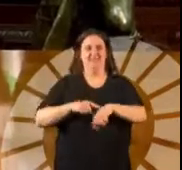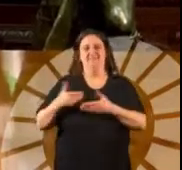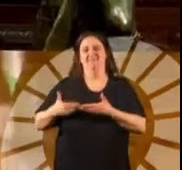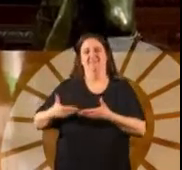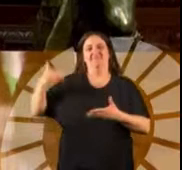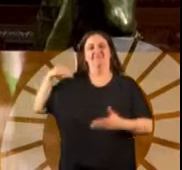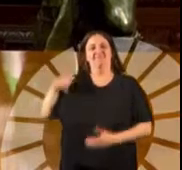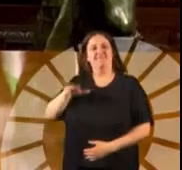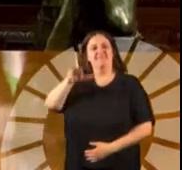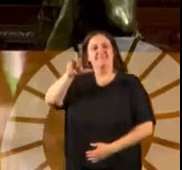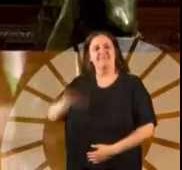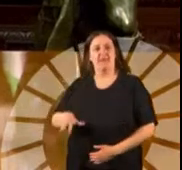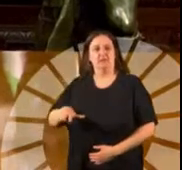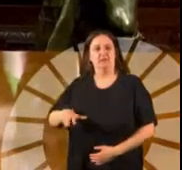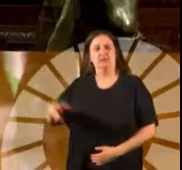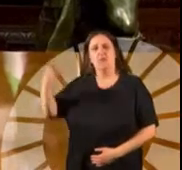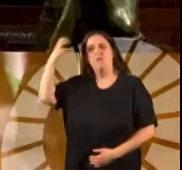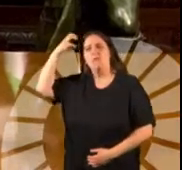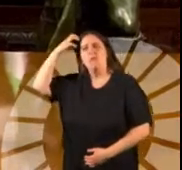would like to greet